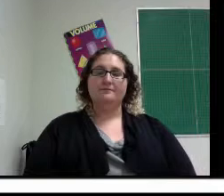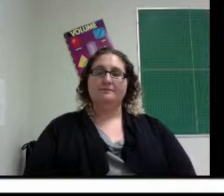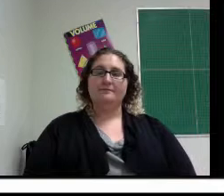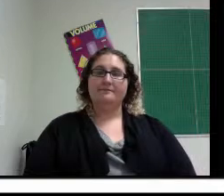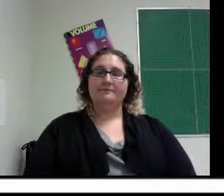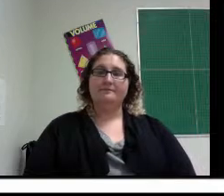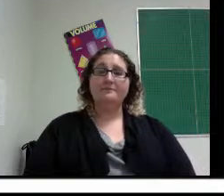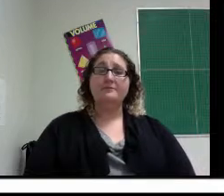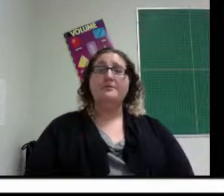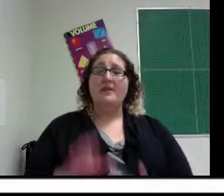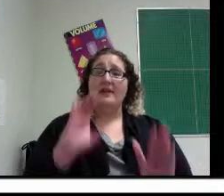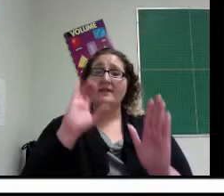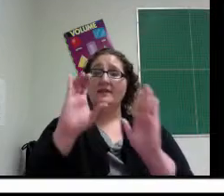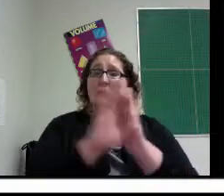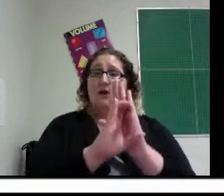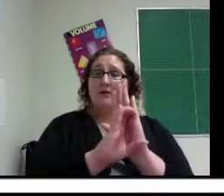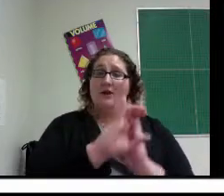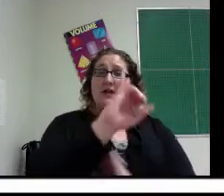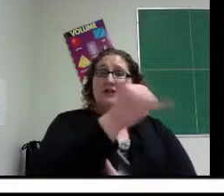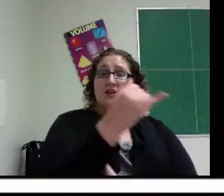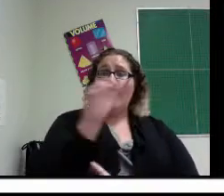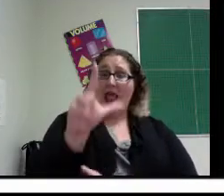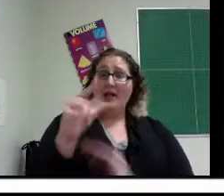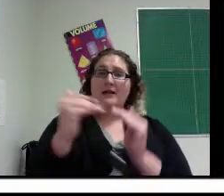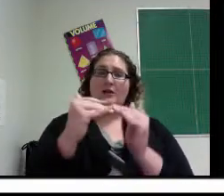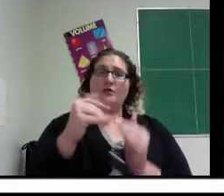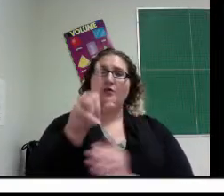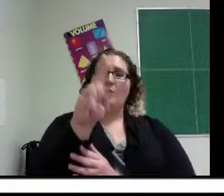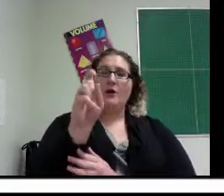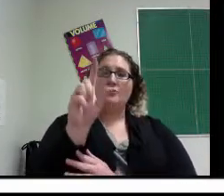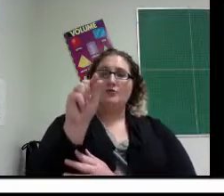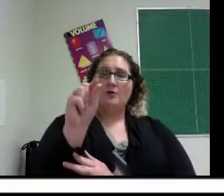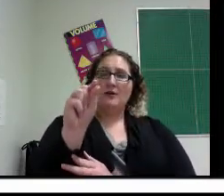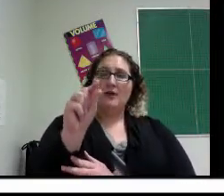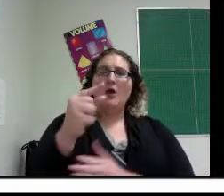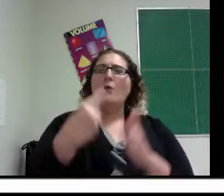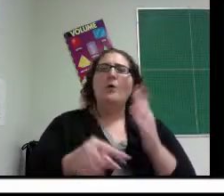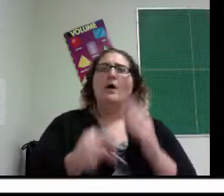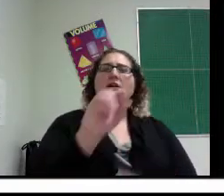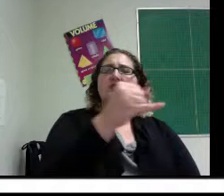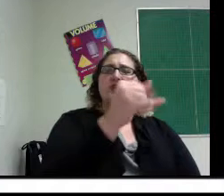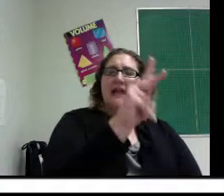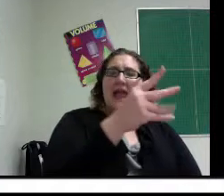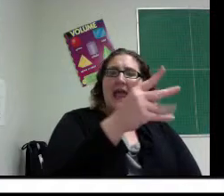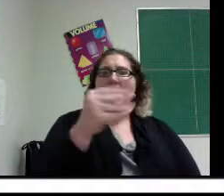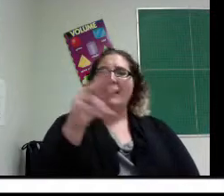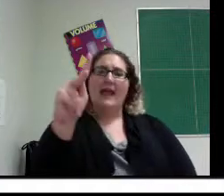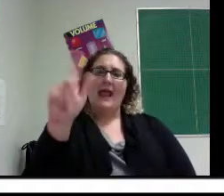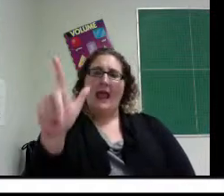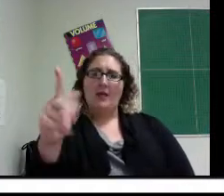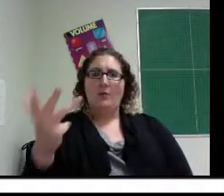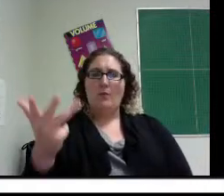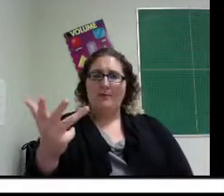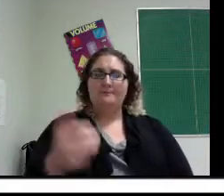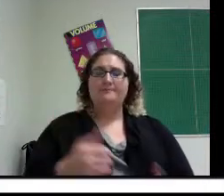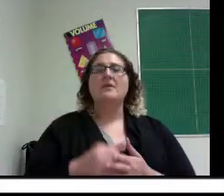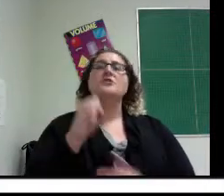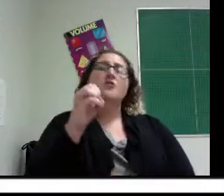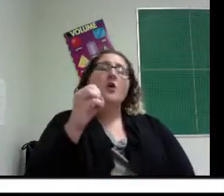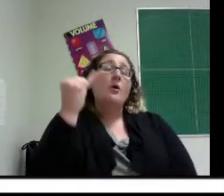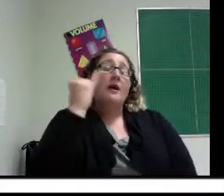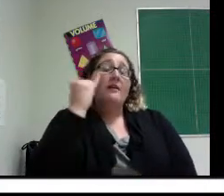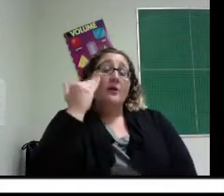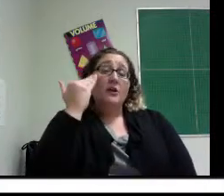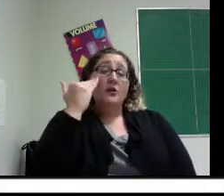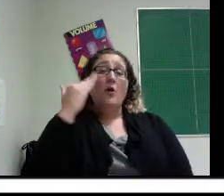In the diagram, JL is 120. What are JK and KL? Okay, so if we know the